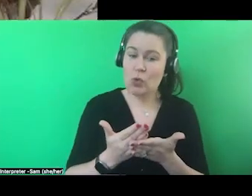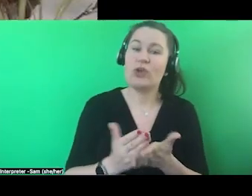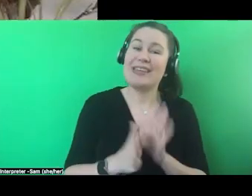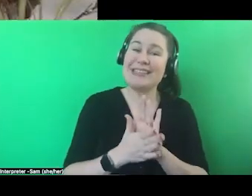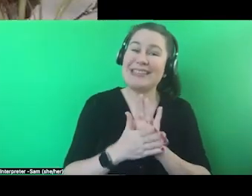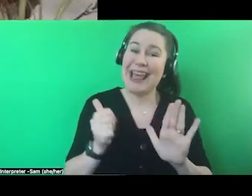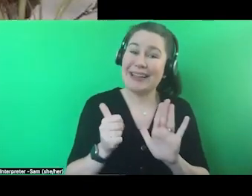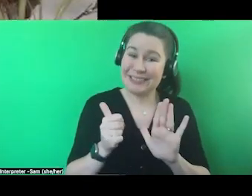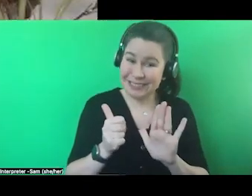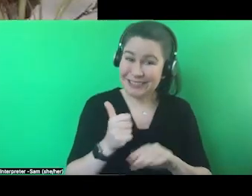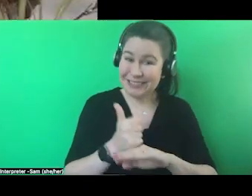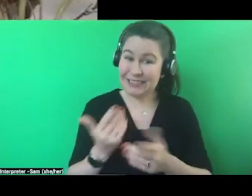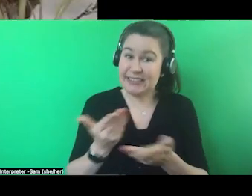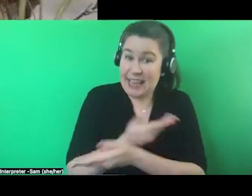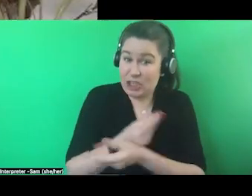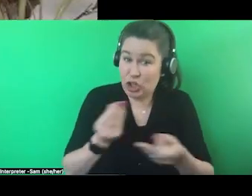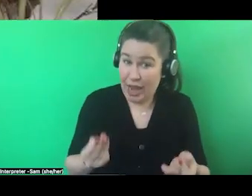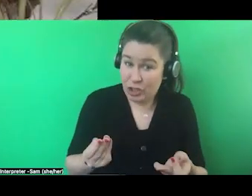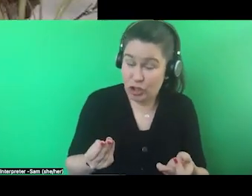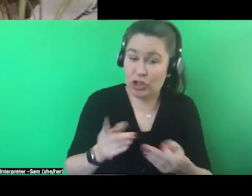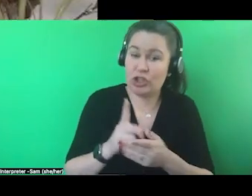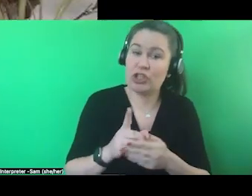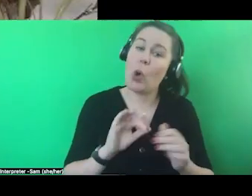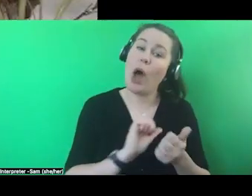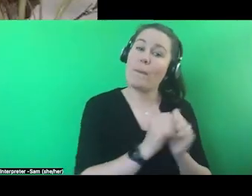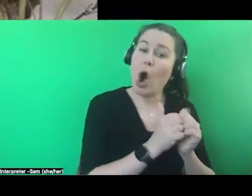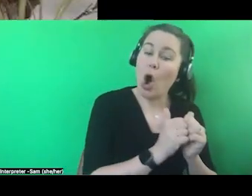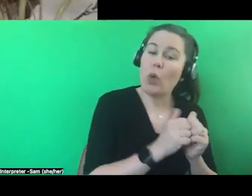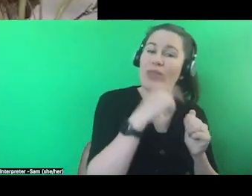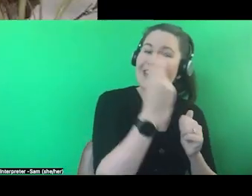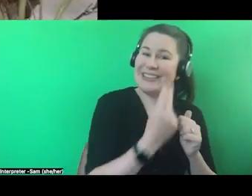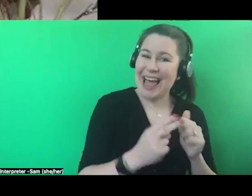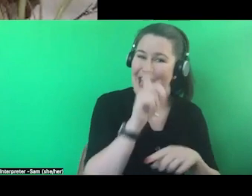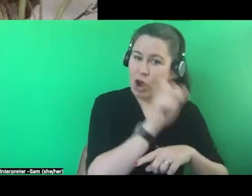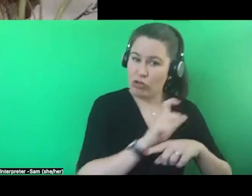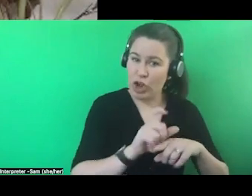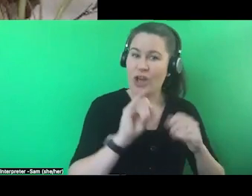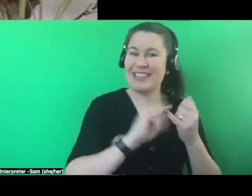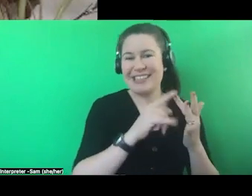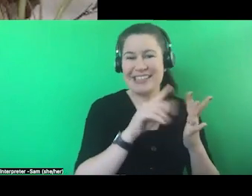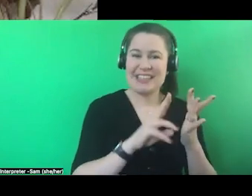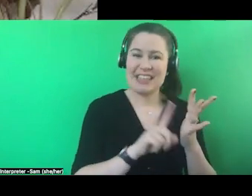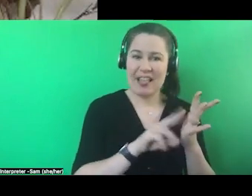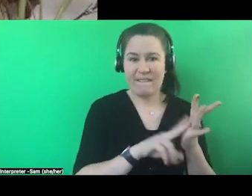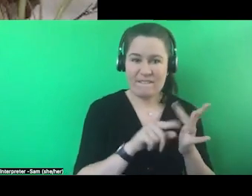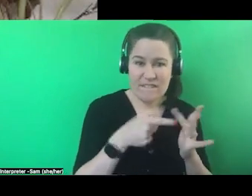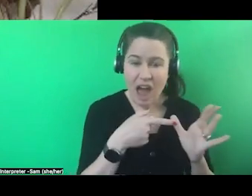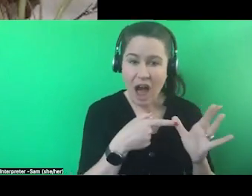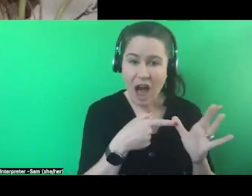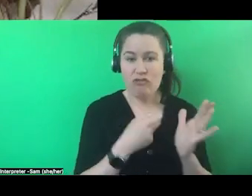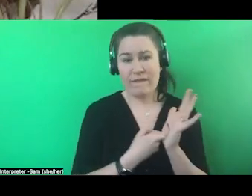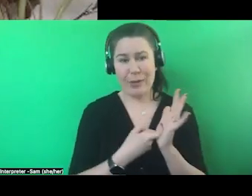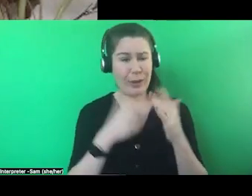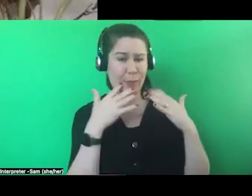exchange. And I was partnered with the Italian choreographer and performer Silvia Gribaldi, who was absolutely